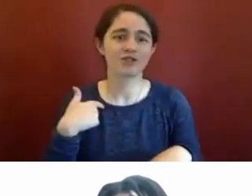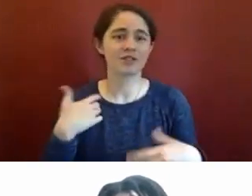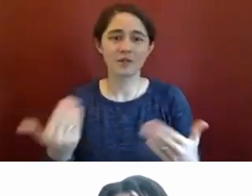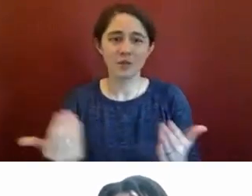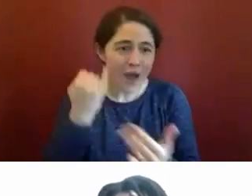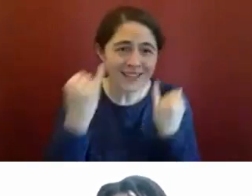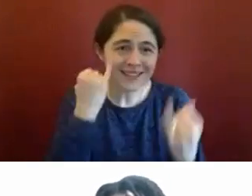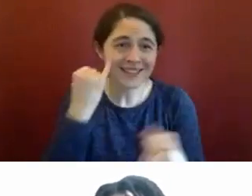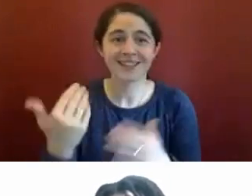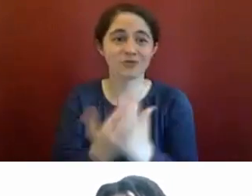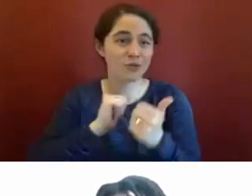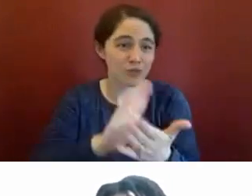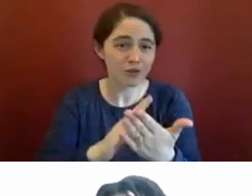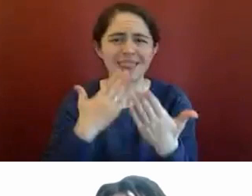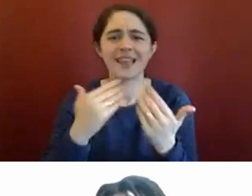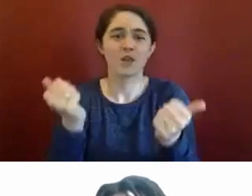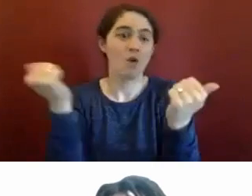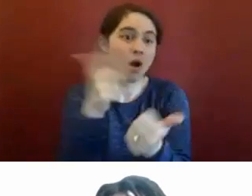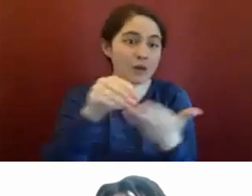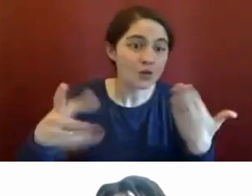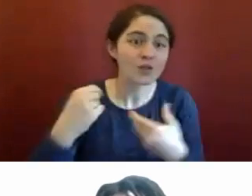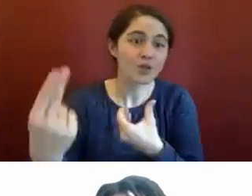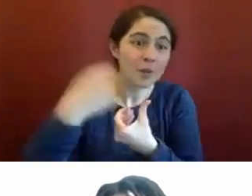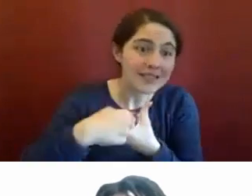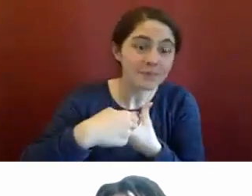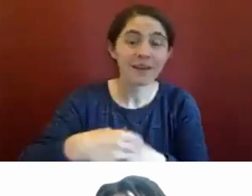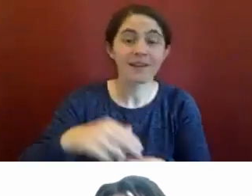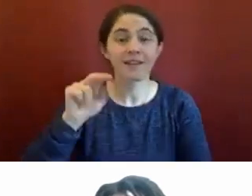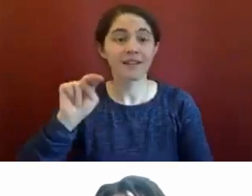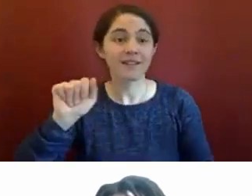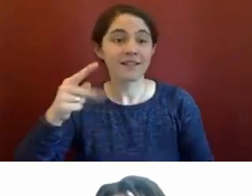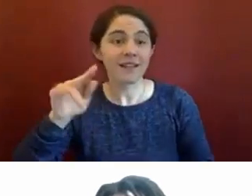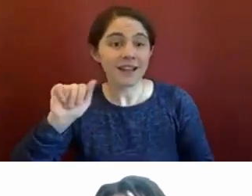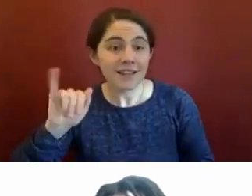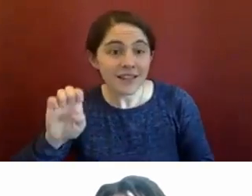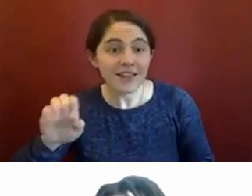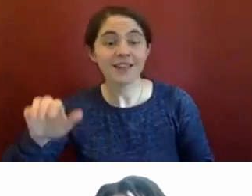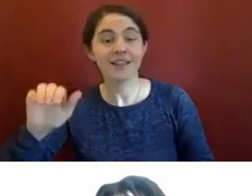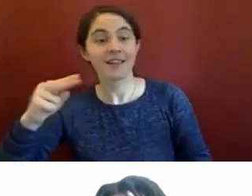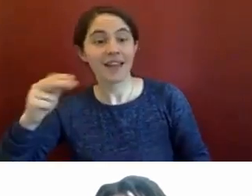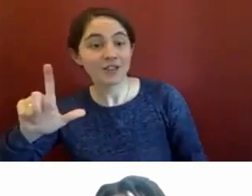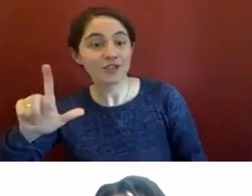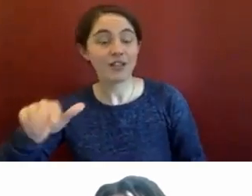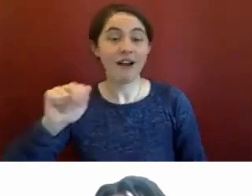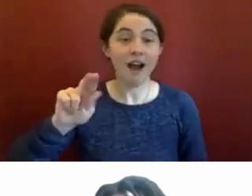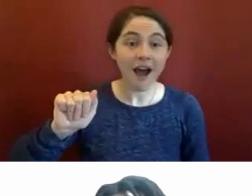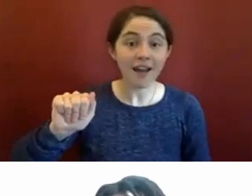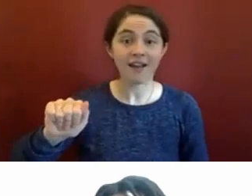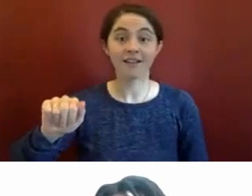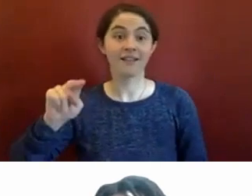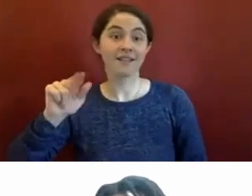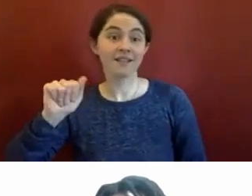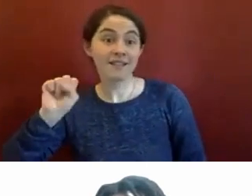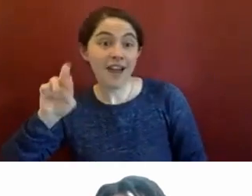students to participate. Natalie, Angel, and Anna, I am utterly grateful for your presence, and to